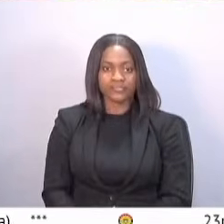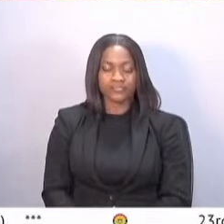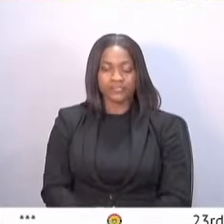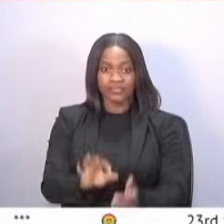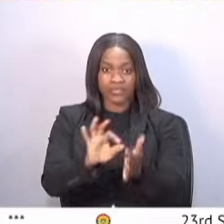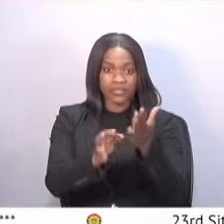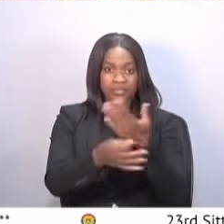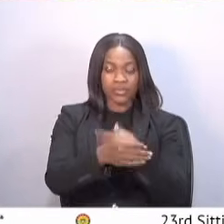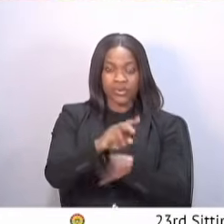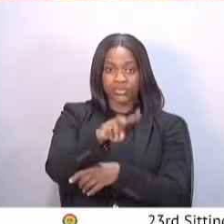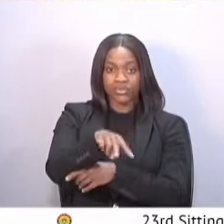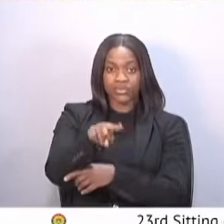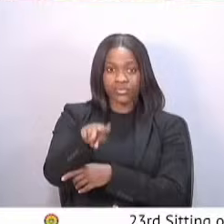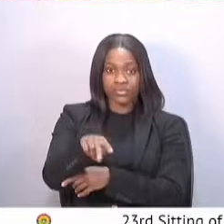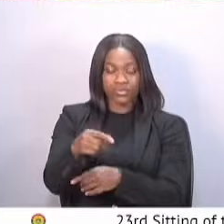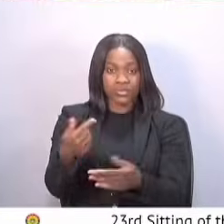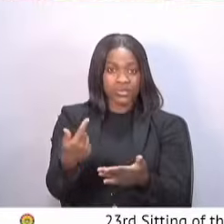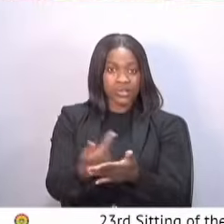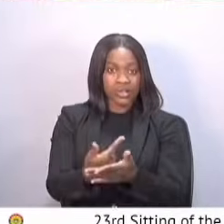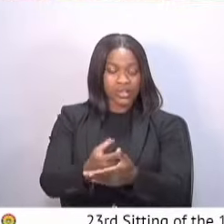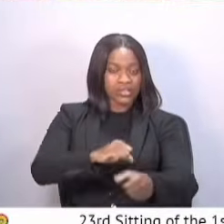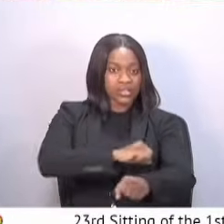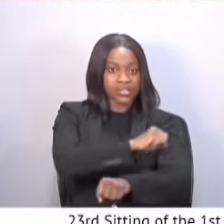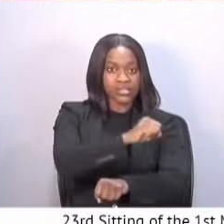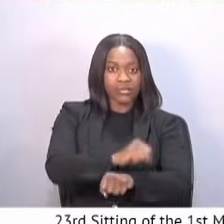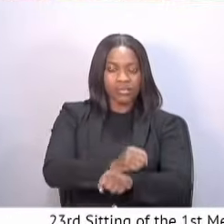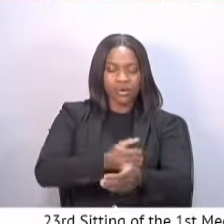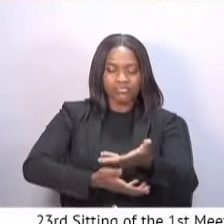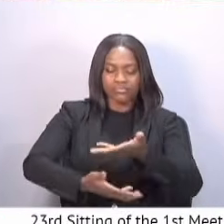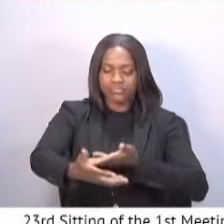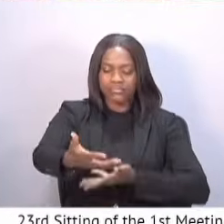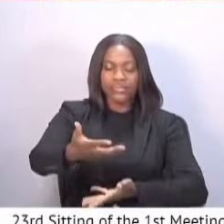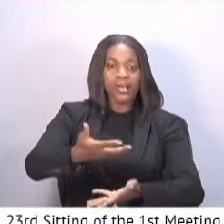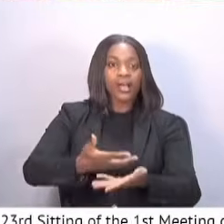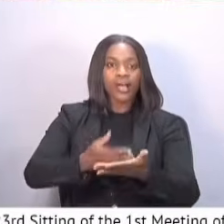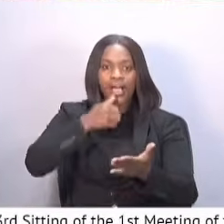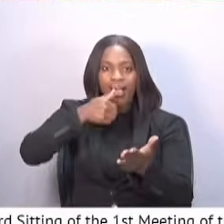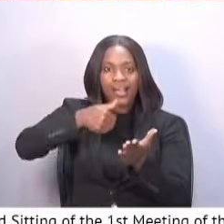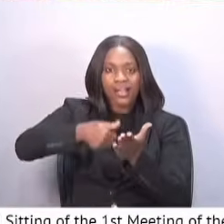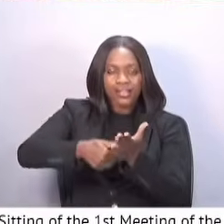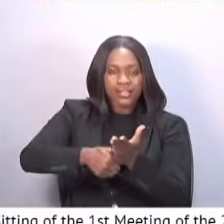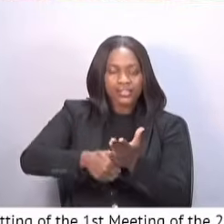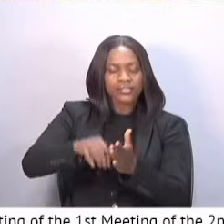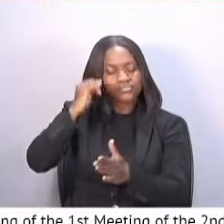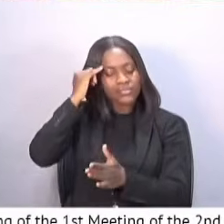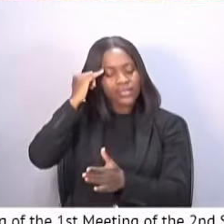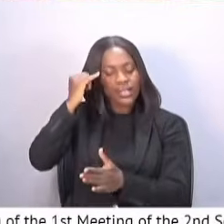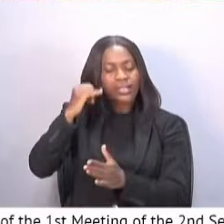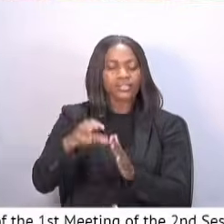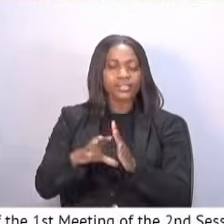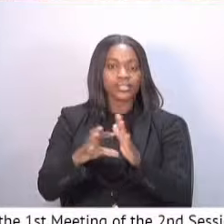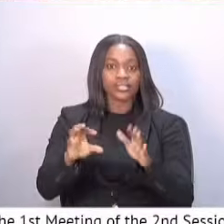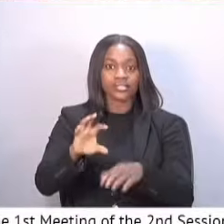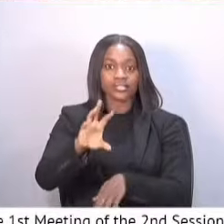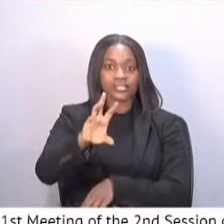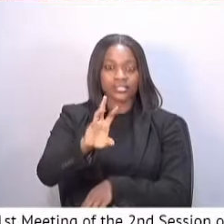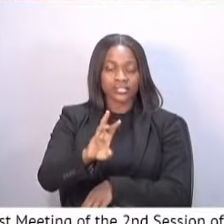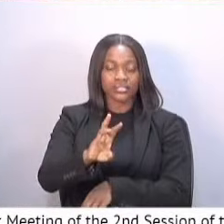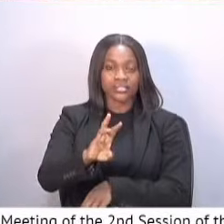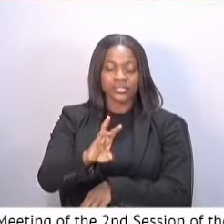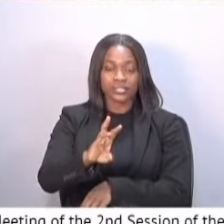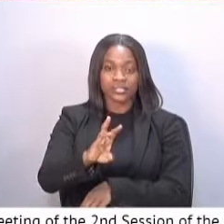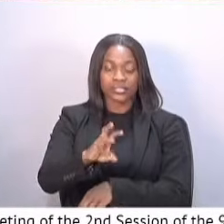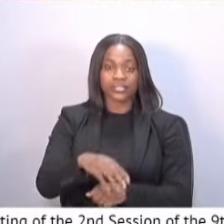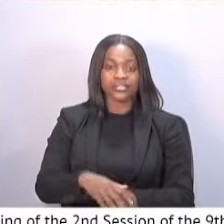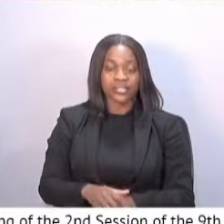February 2022, Ghana and Singapore exchanged letters of intent on Article 6 voluntary cooperation.